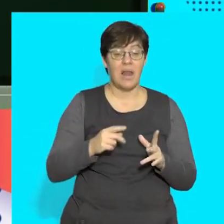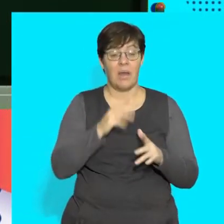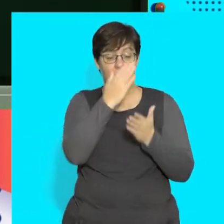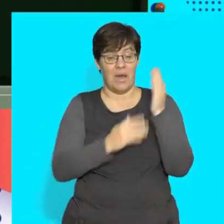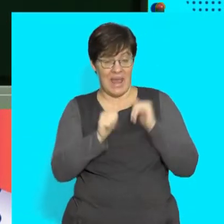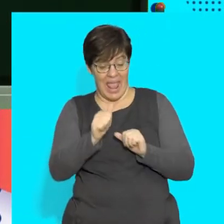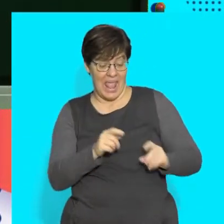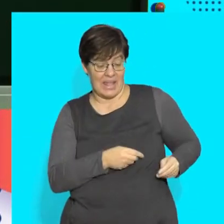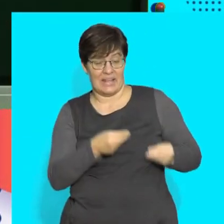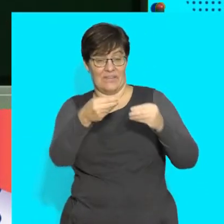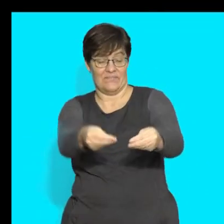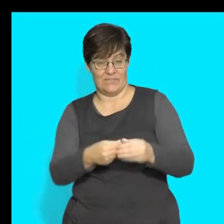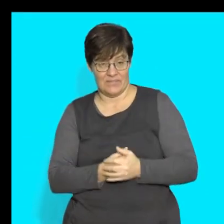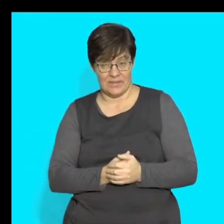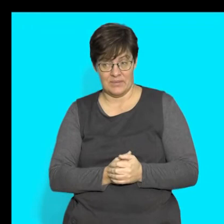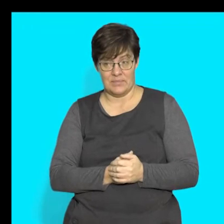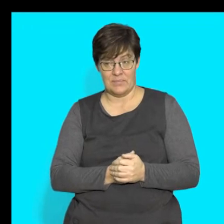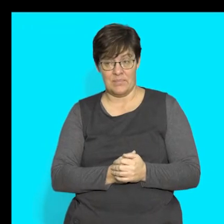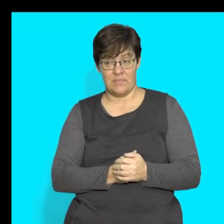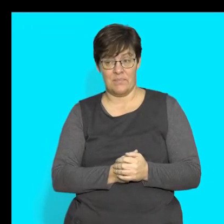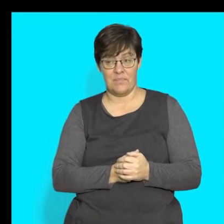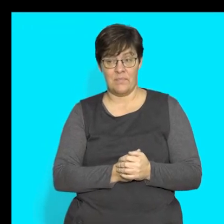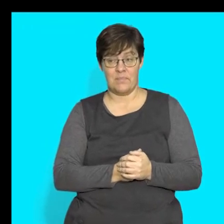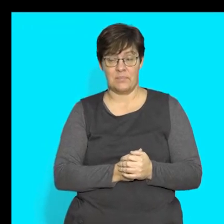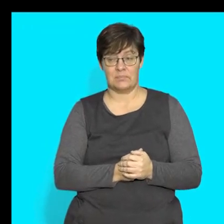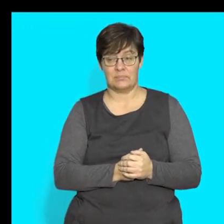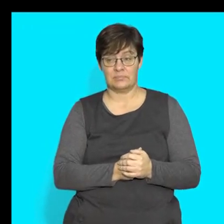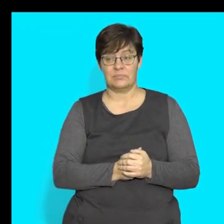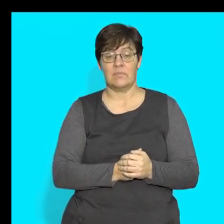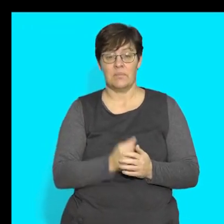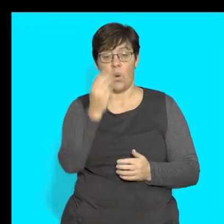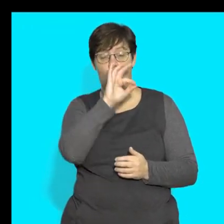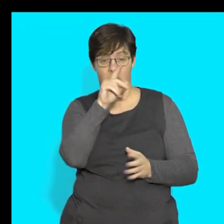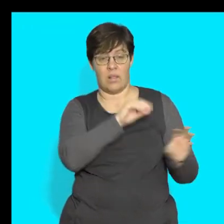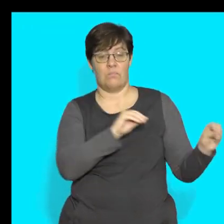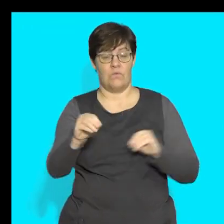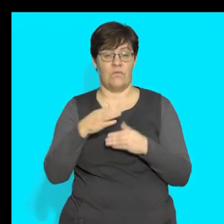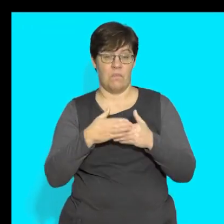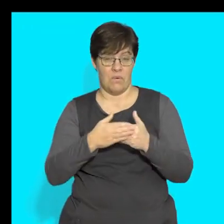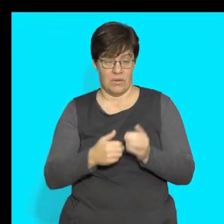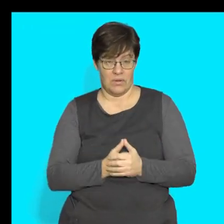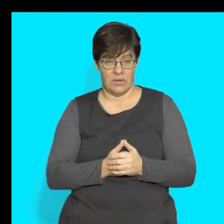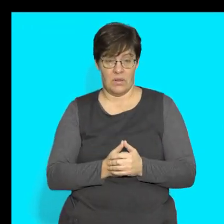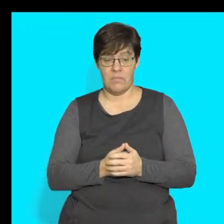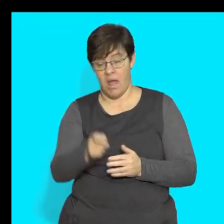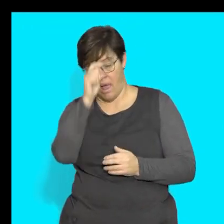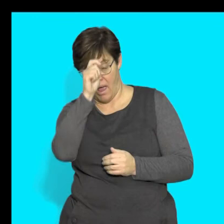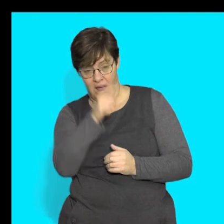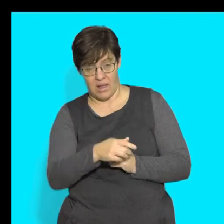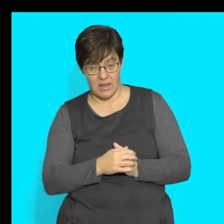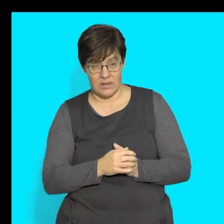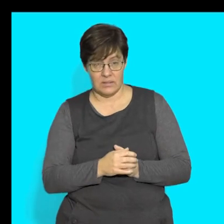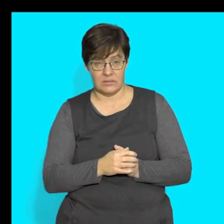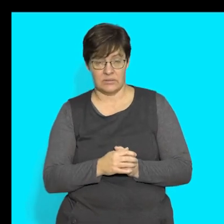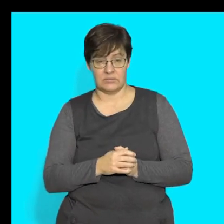A across. And because it goes across, the coil moves on as well. And what